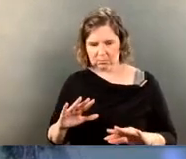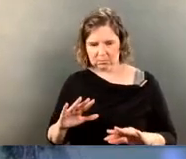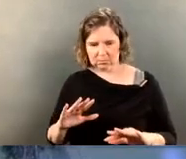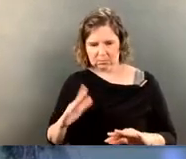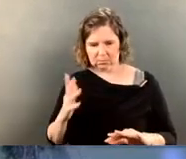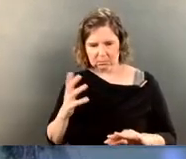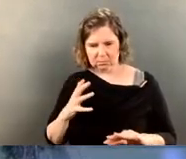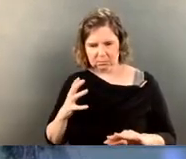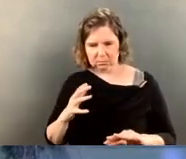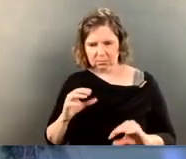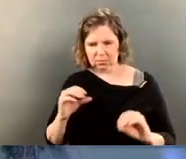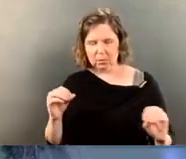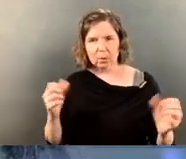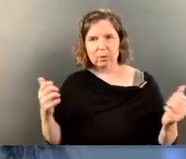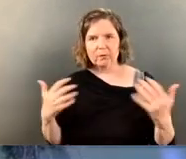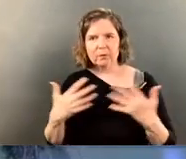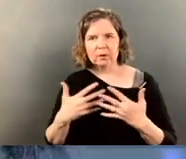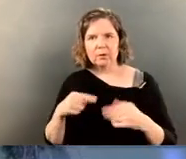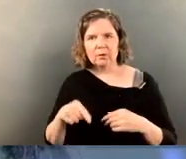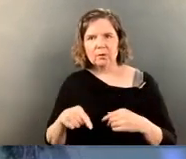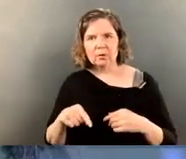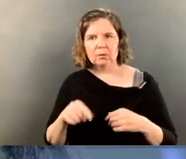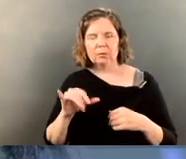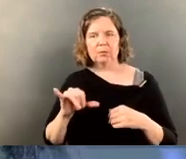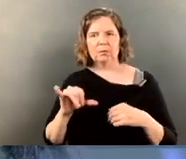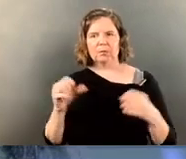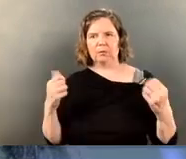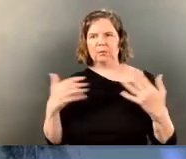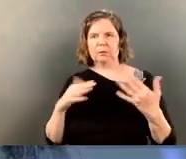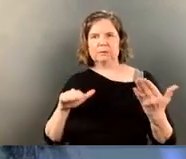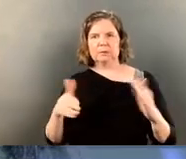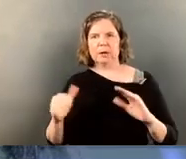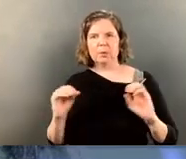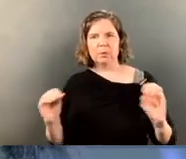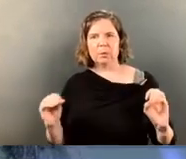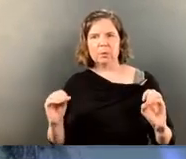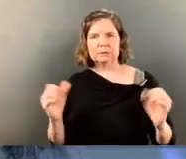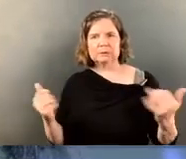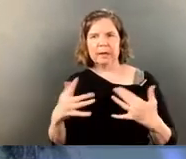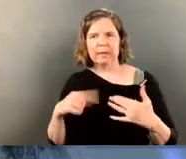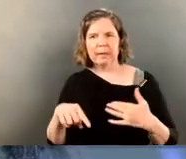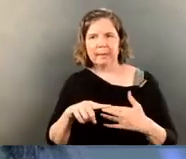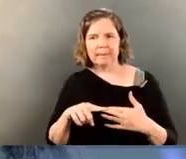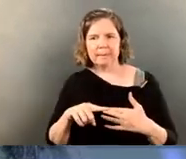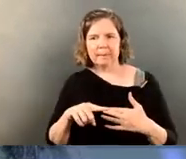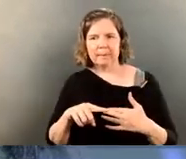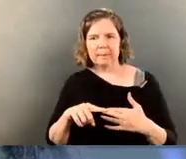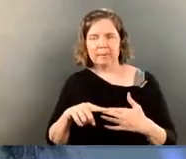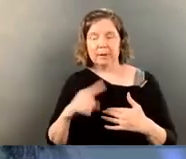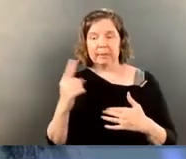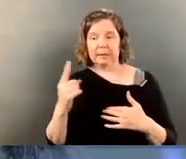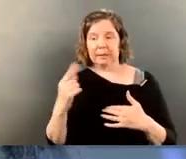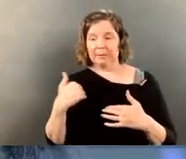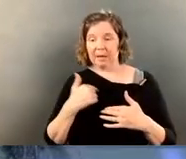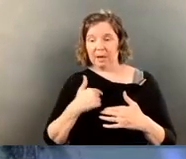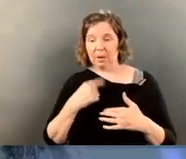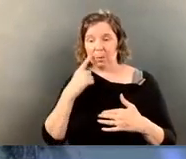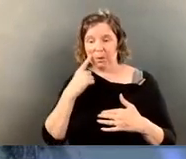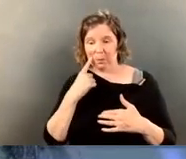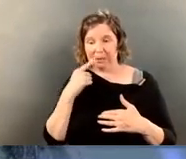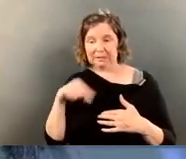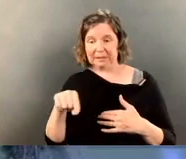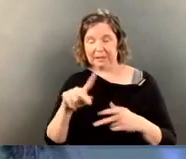fearlessness, that's his observation, fearlessness of death and the hereafter is something that we witness in